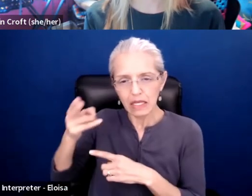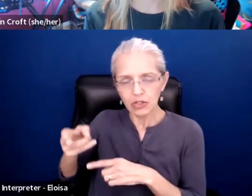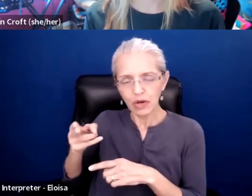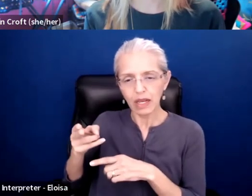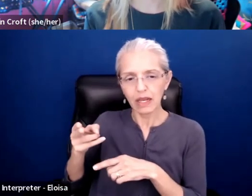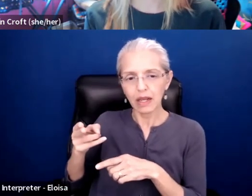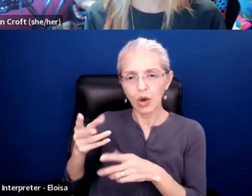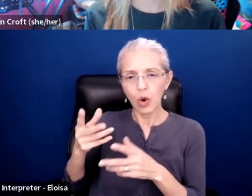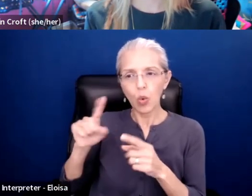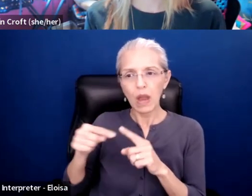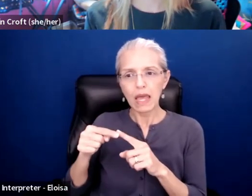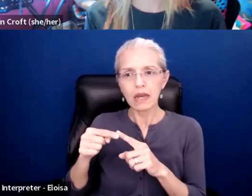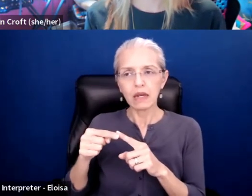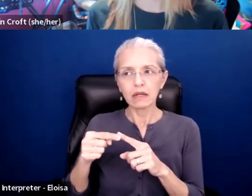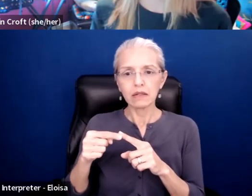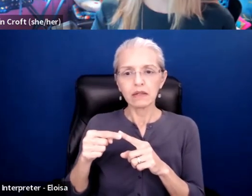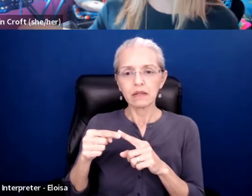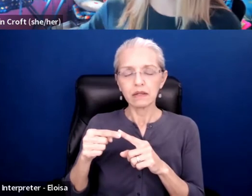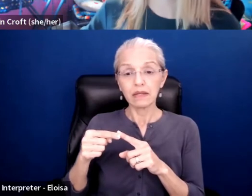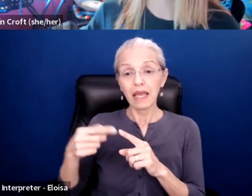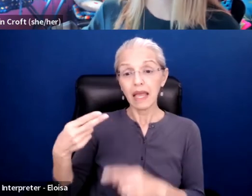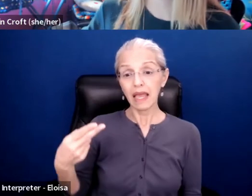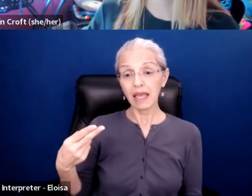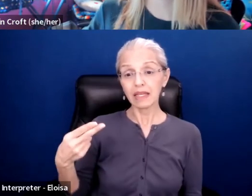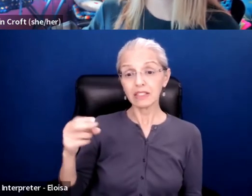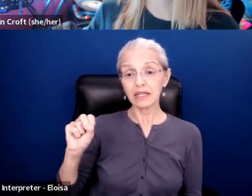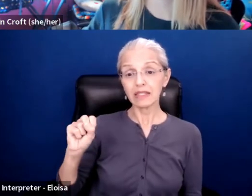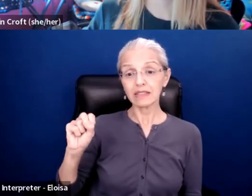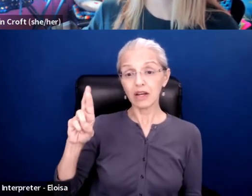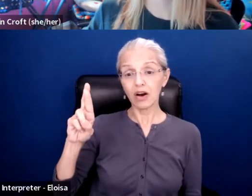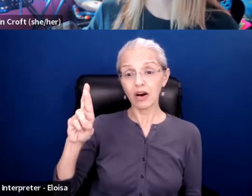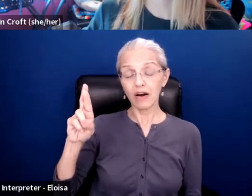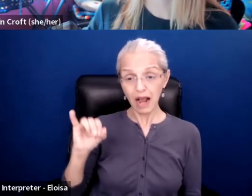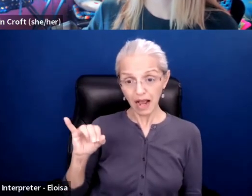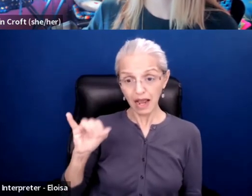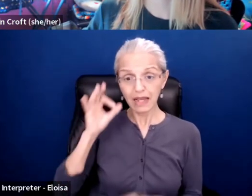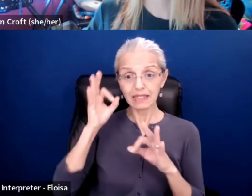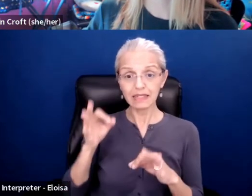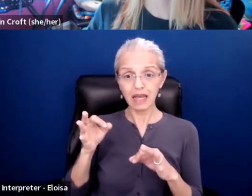what point HSRI decided that they wanted to survey this other population.